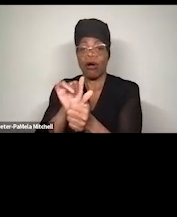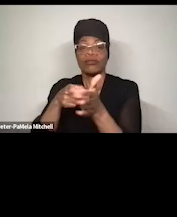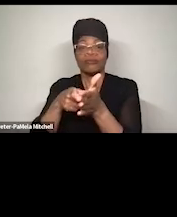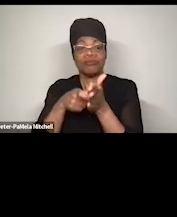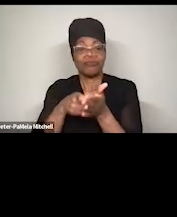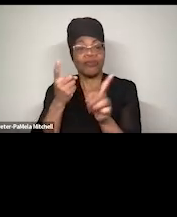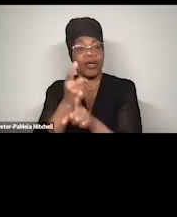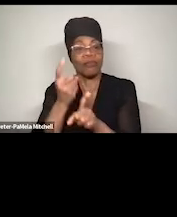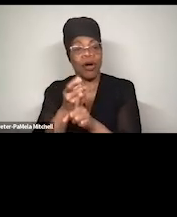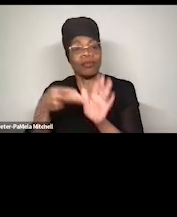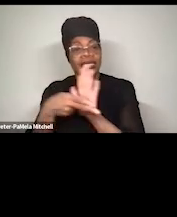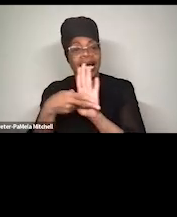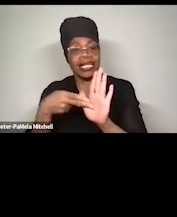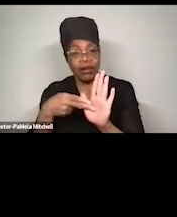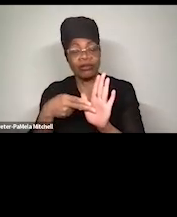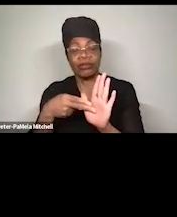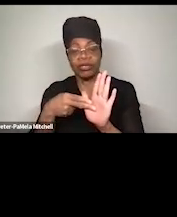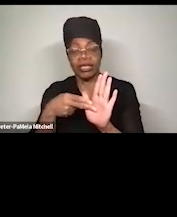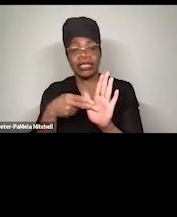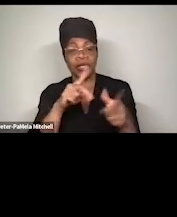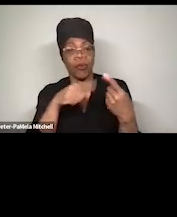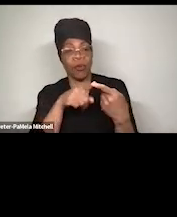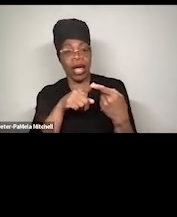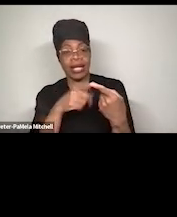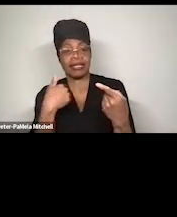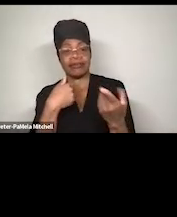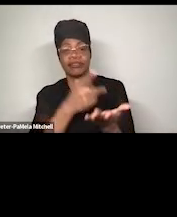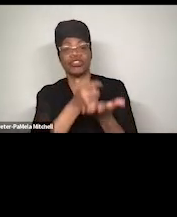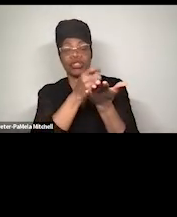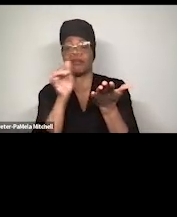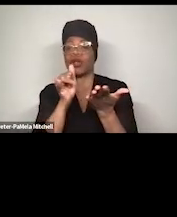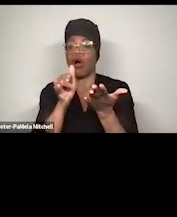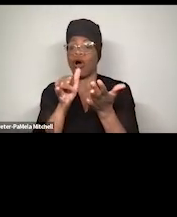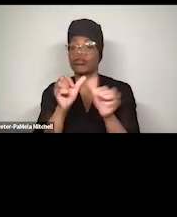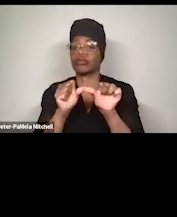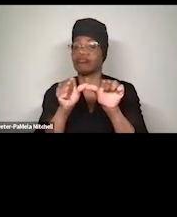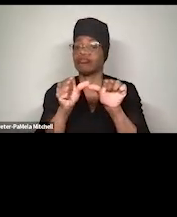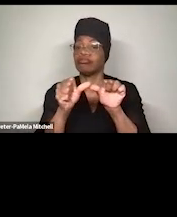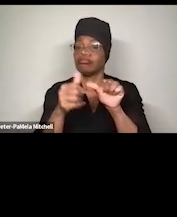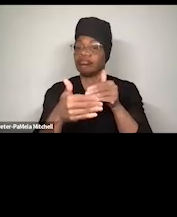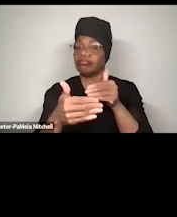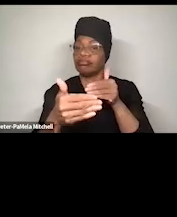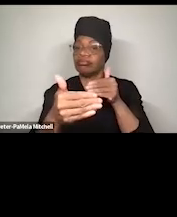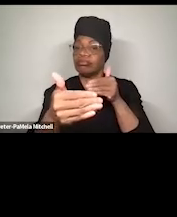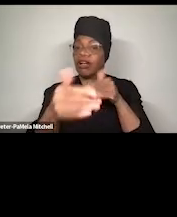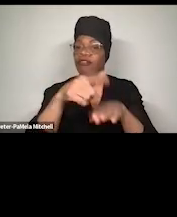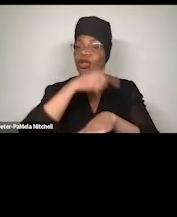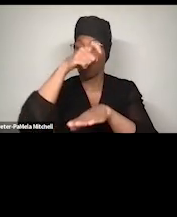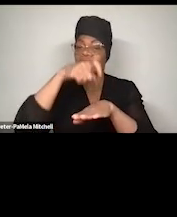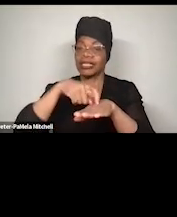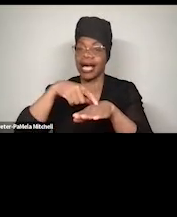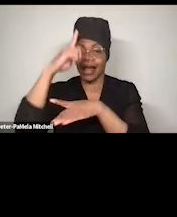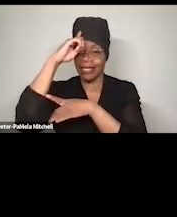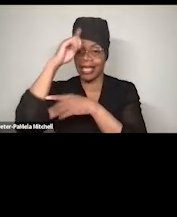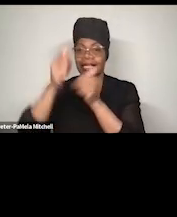appropriate diagnosis and evidence-based treatment. Also requires sustainment over a longer time horizon than I think